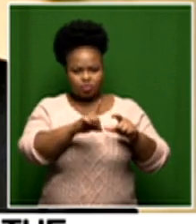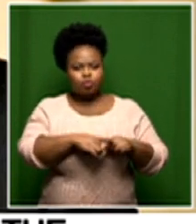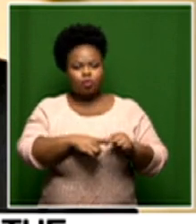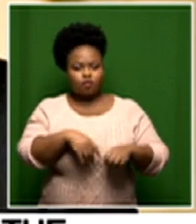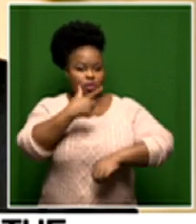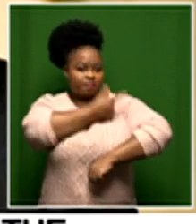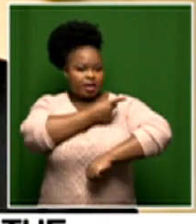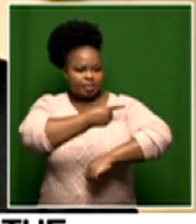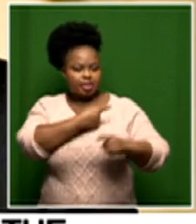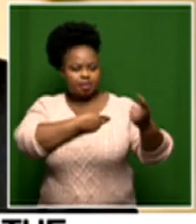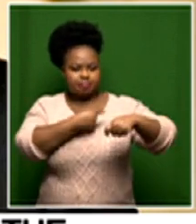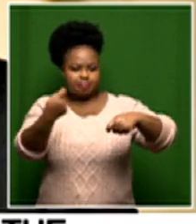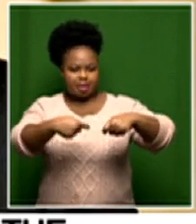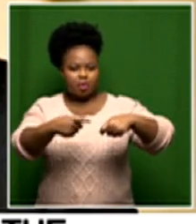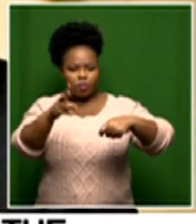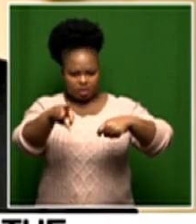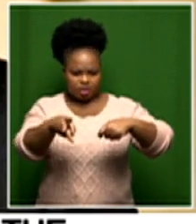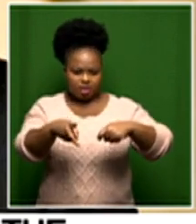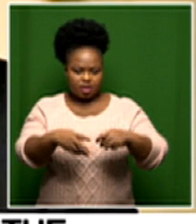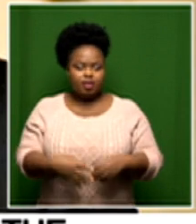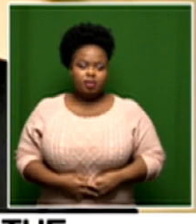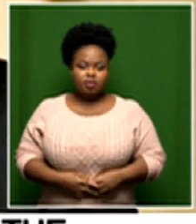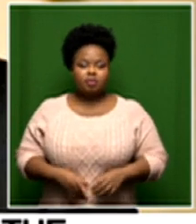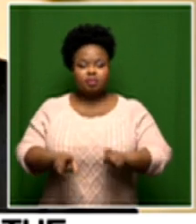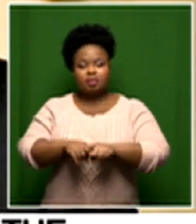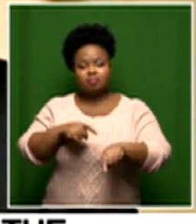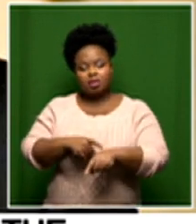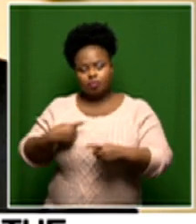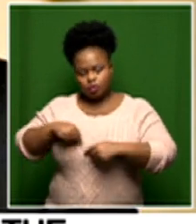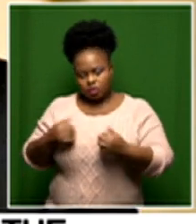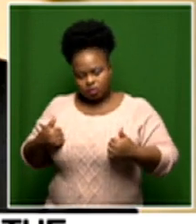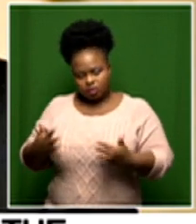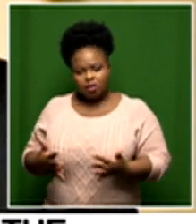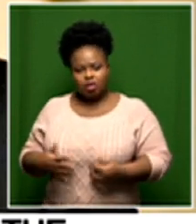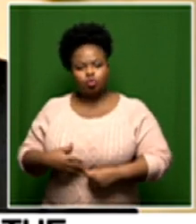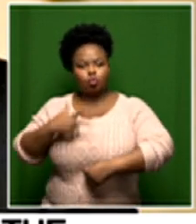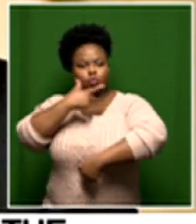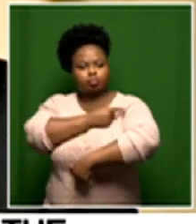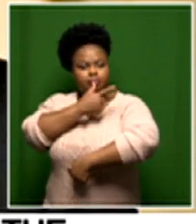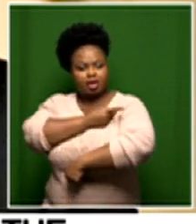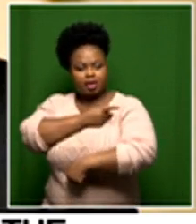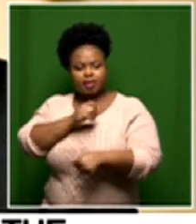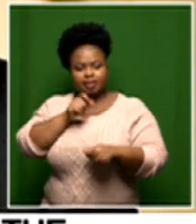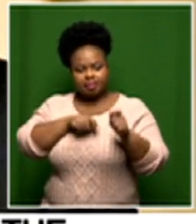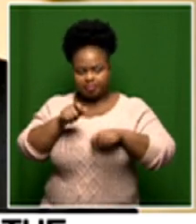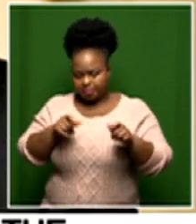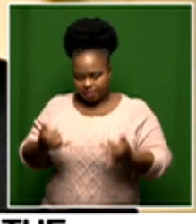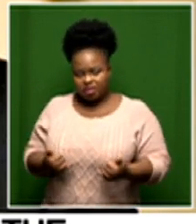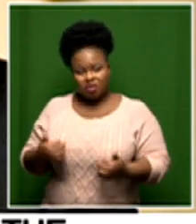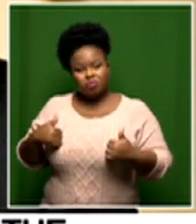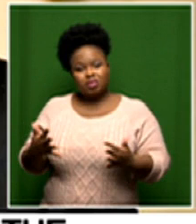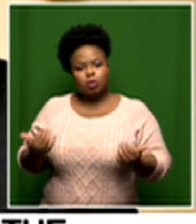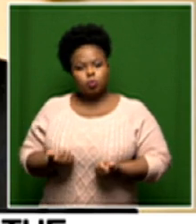vaccines. At the same time, we are going to start the process of rollout. So we are actually having at this point a